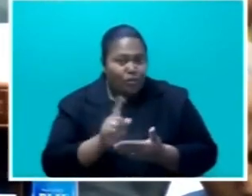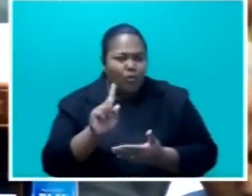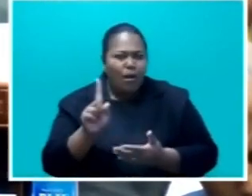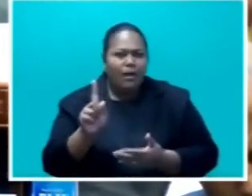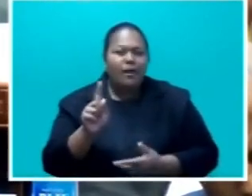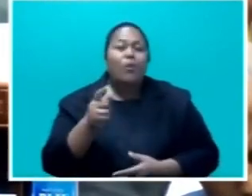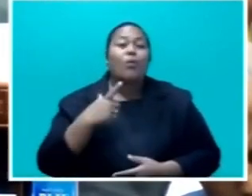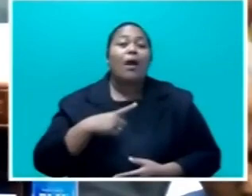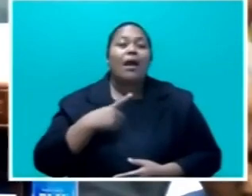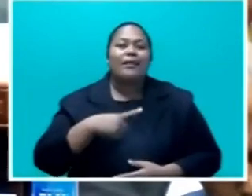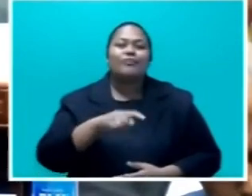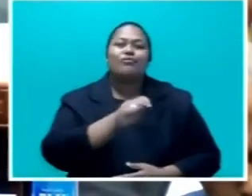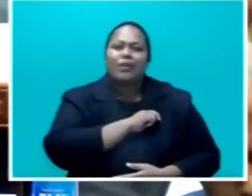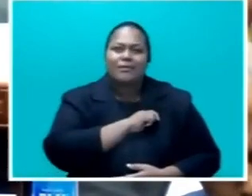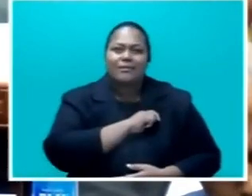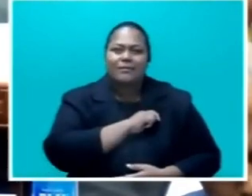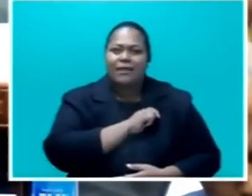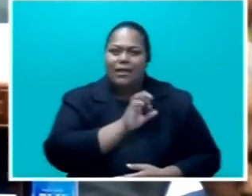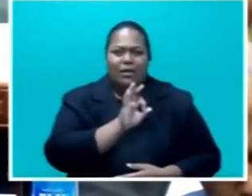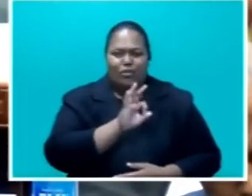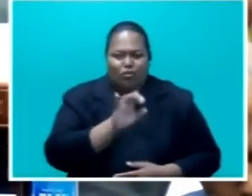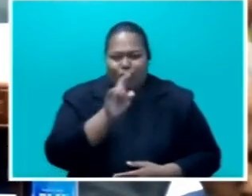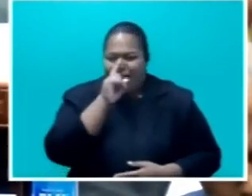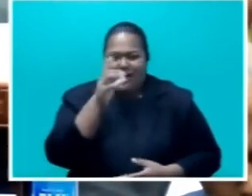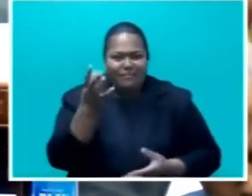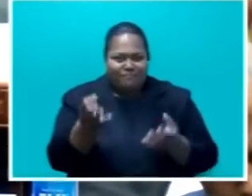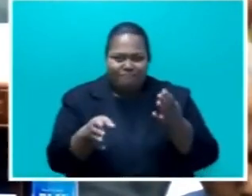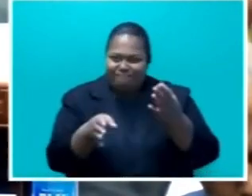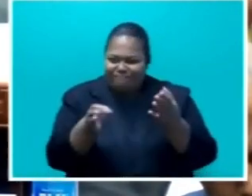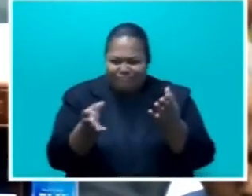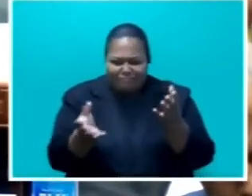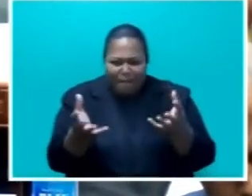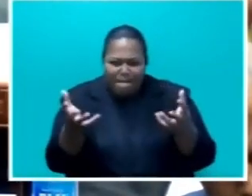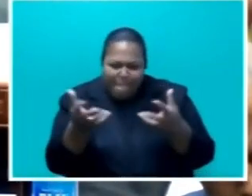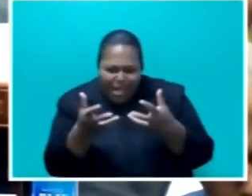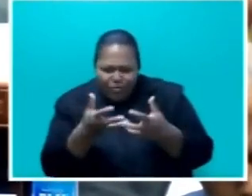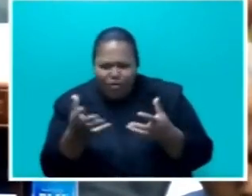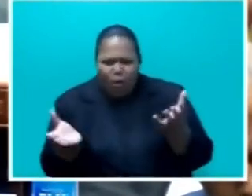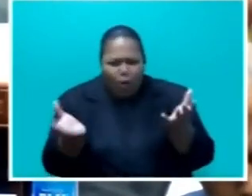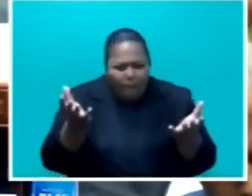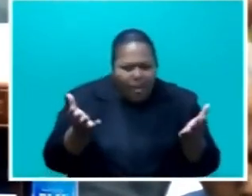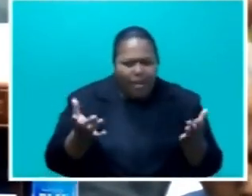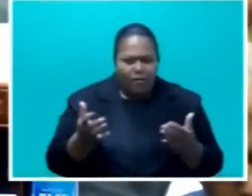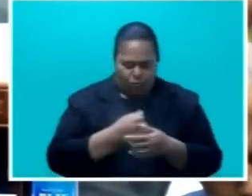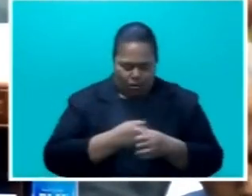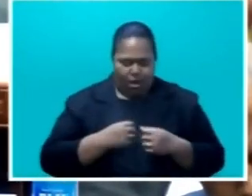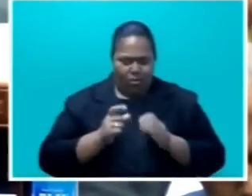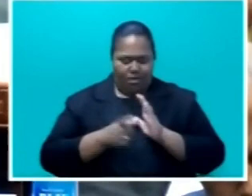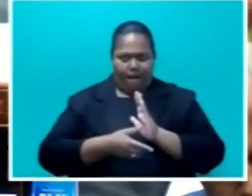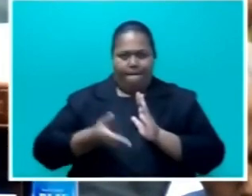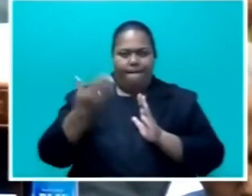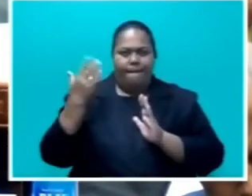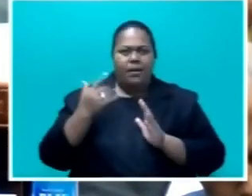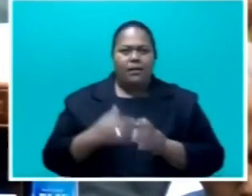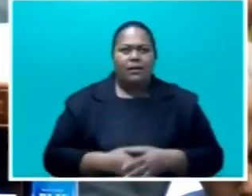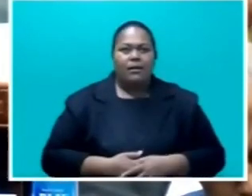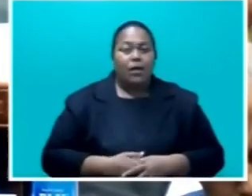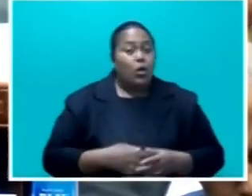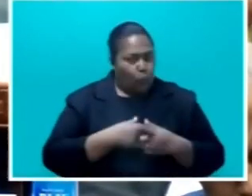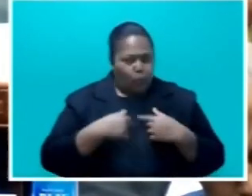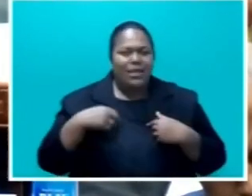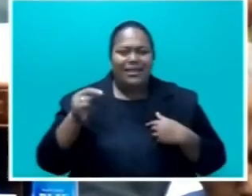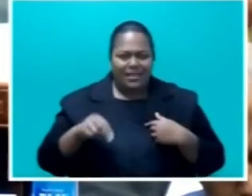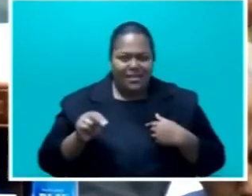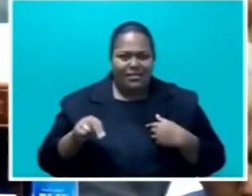our time," unquote. We ought to take a lesson from this historical process of consultation, Mr. Speaker